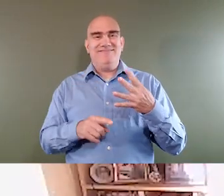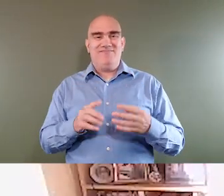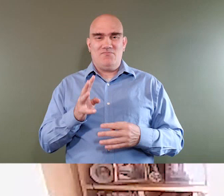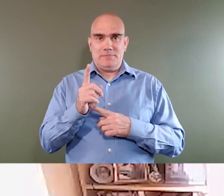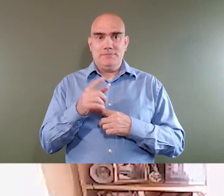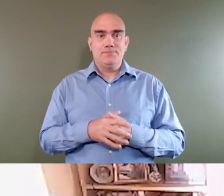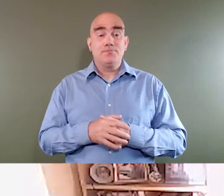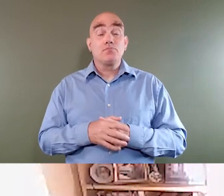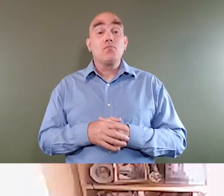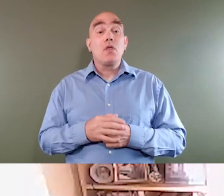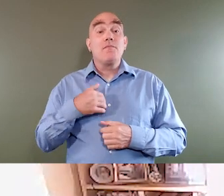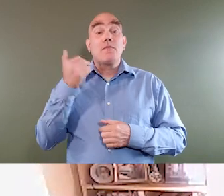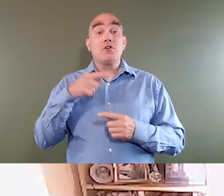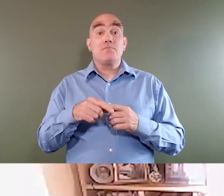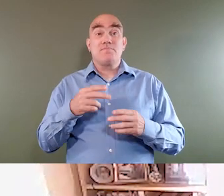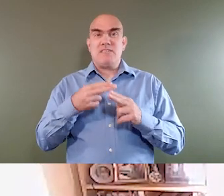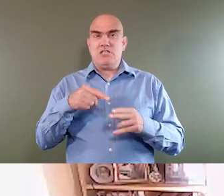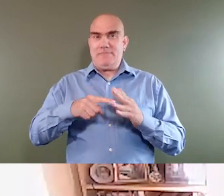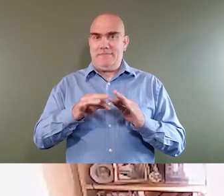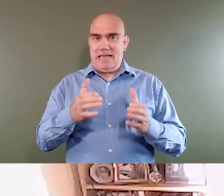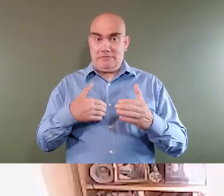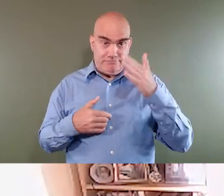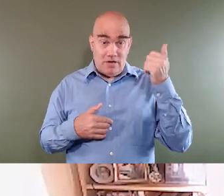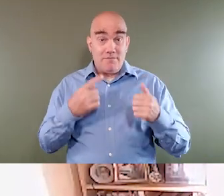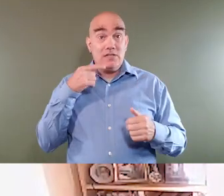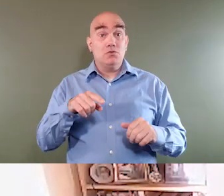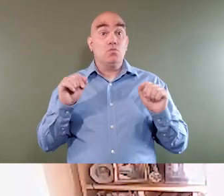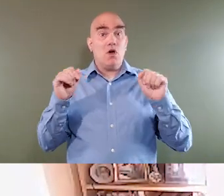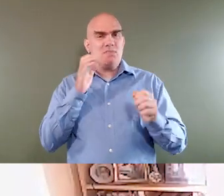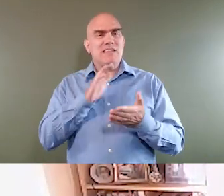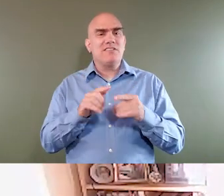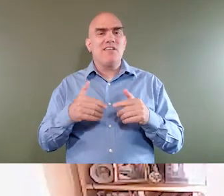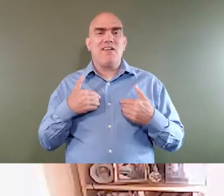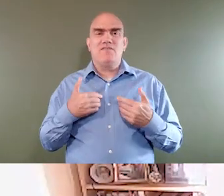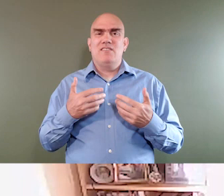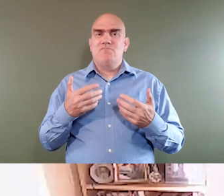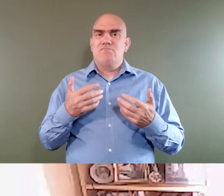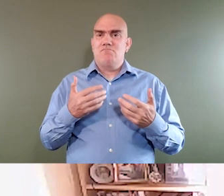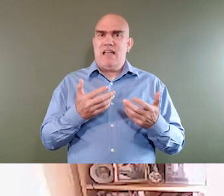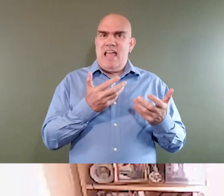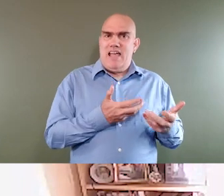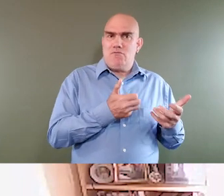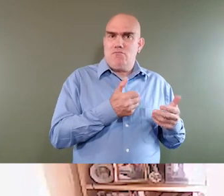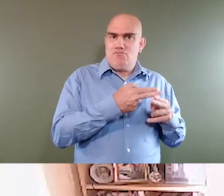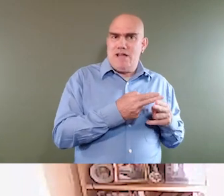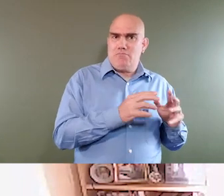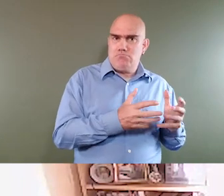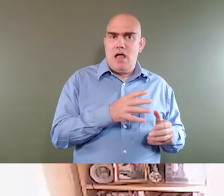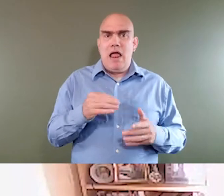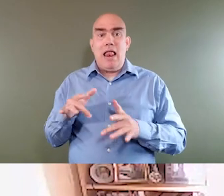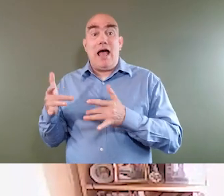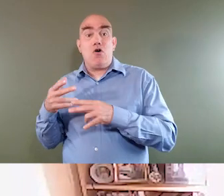beginning of class. For this workout, it'll be nice to have a heavier and a lighter pair of weights. If you only have 1 pair of weights,